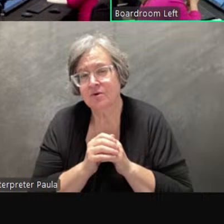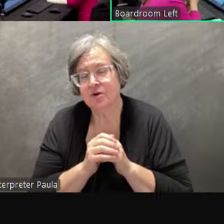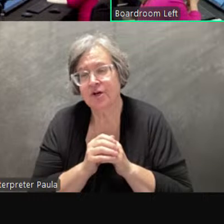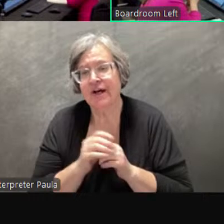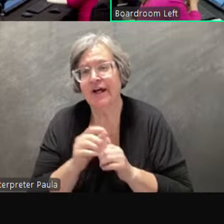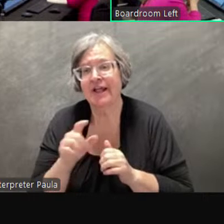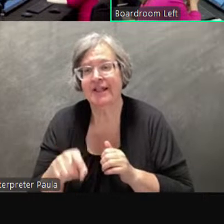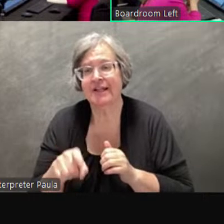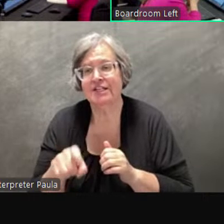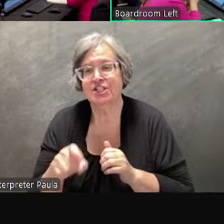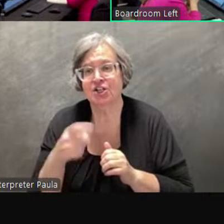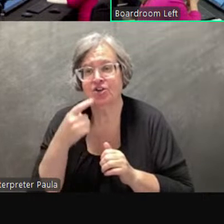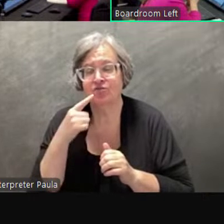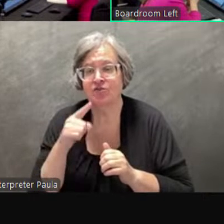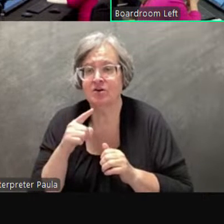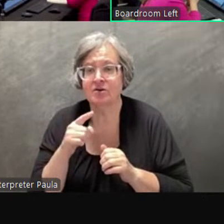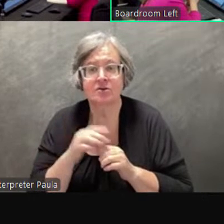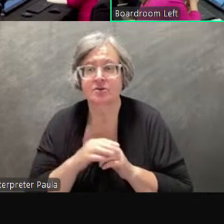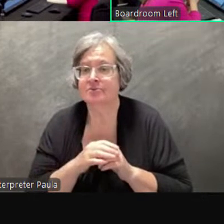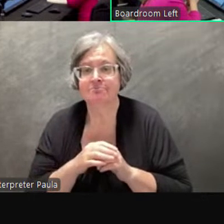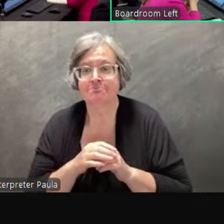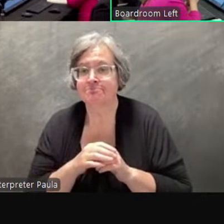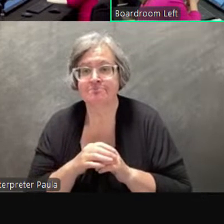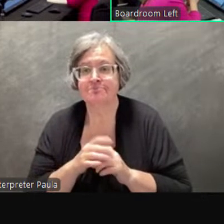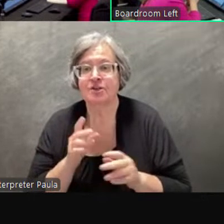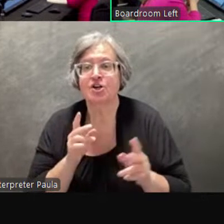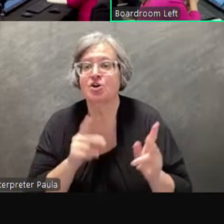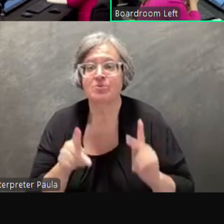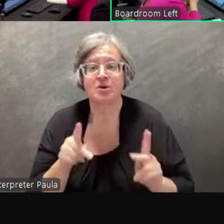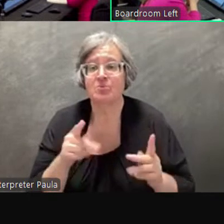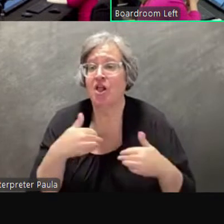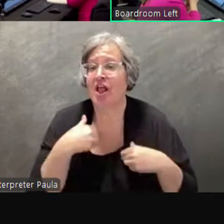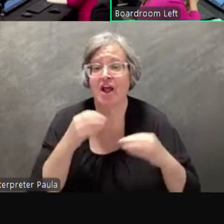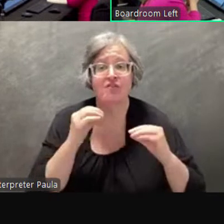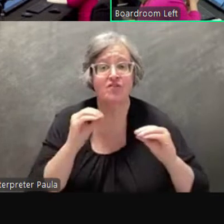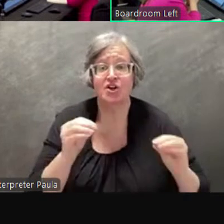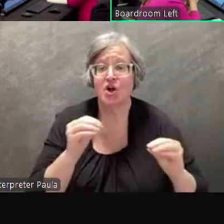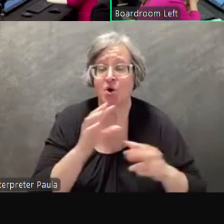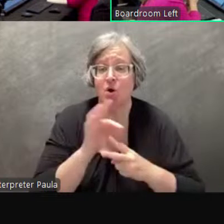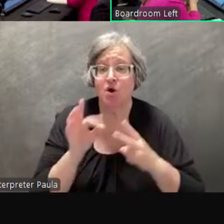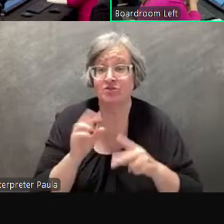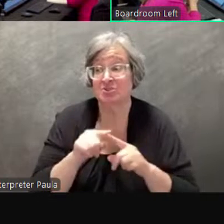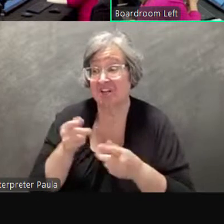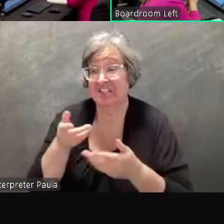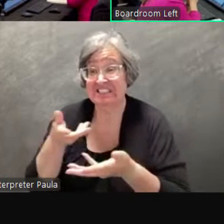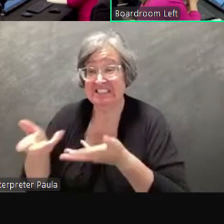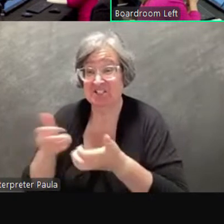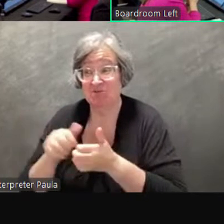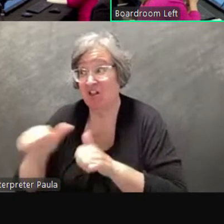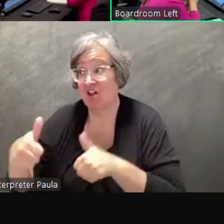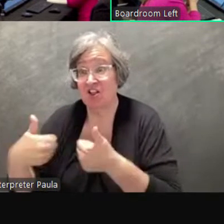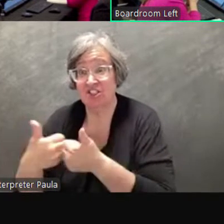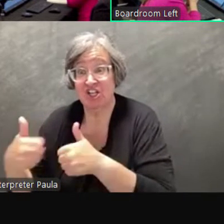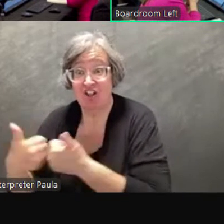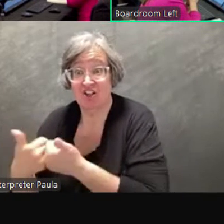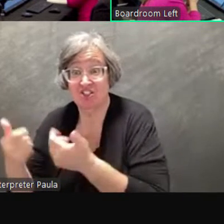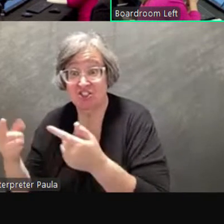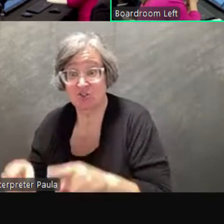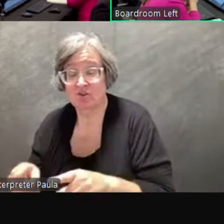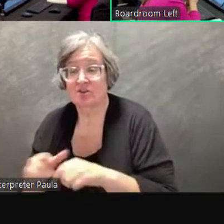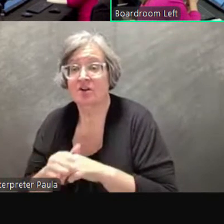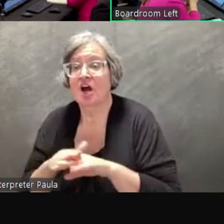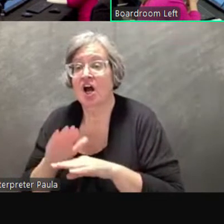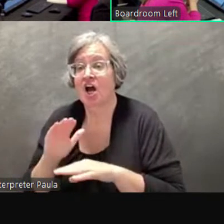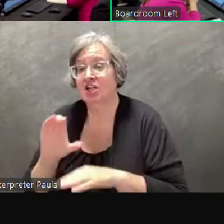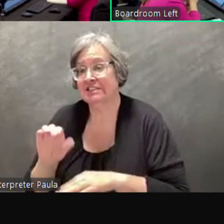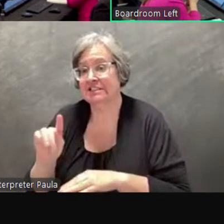public transportation to move those individuals who don't have options, while also dealing with some of the other challenges that may occur on our system